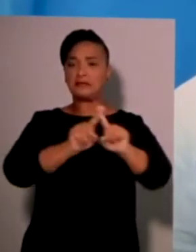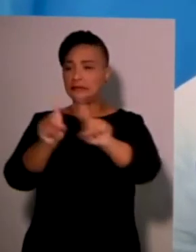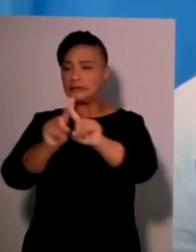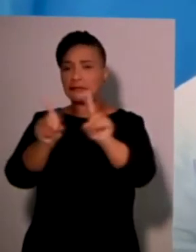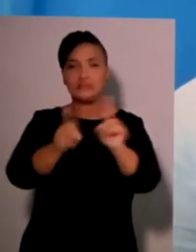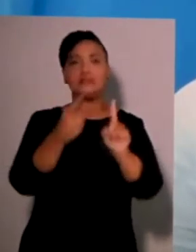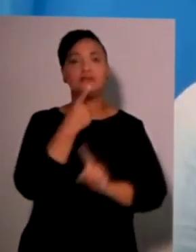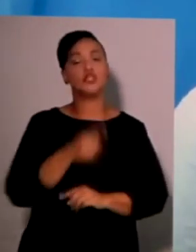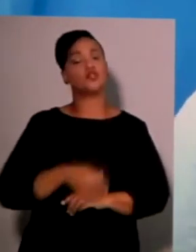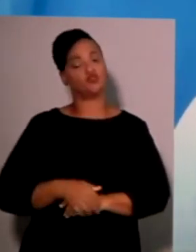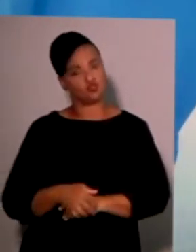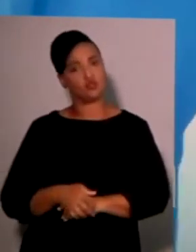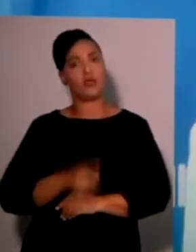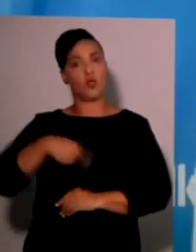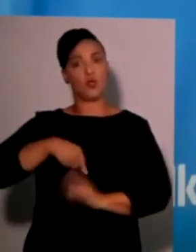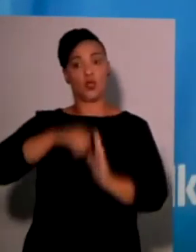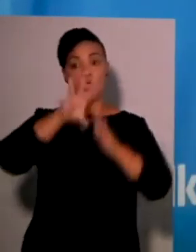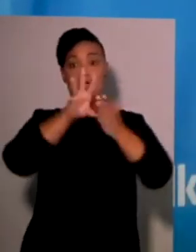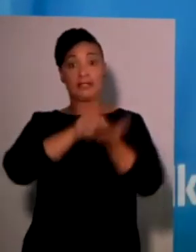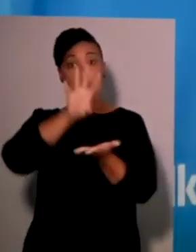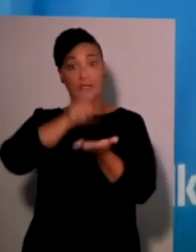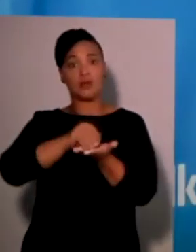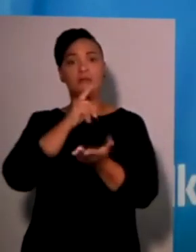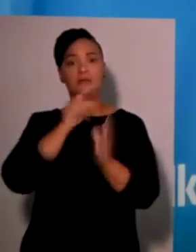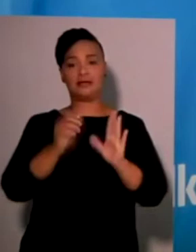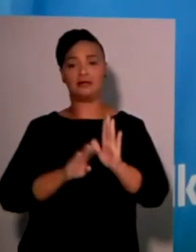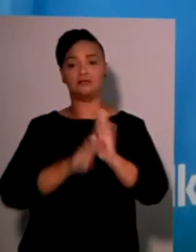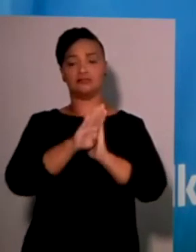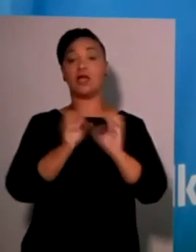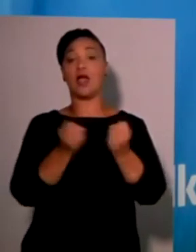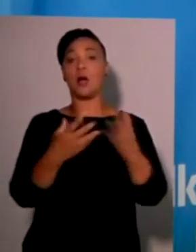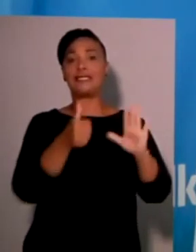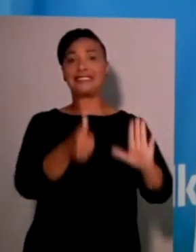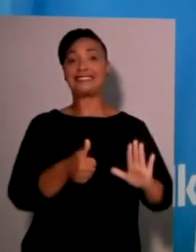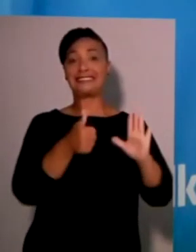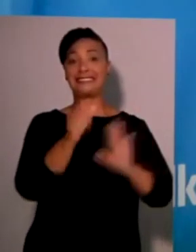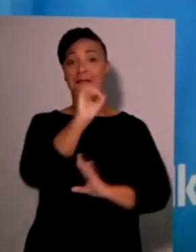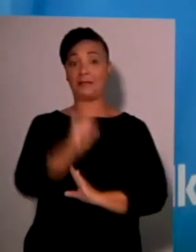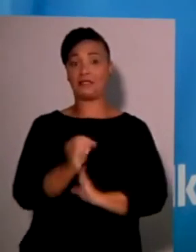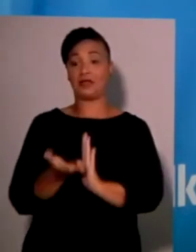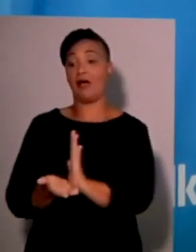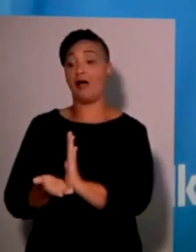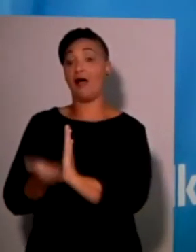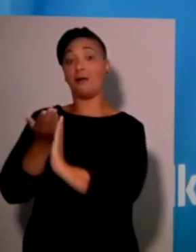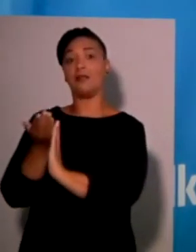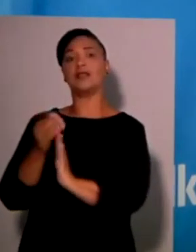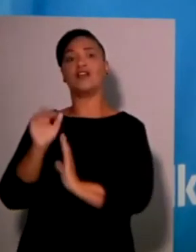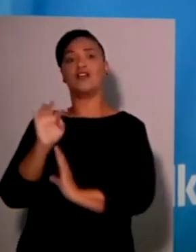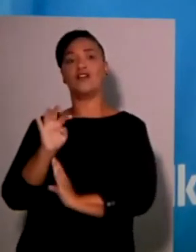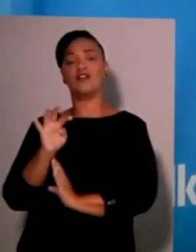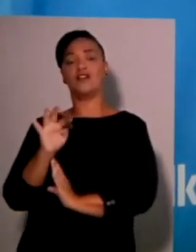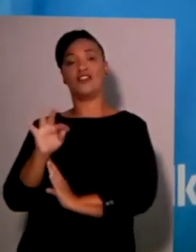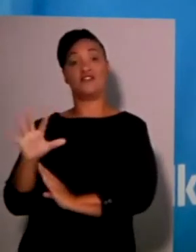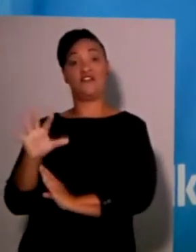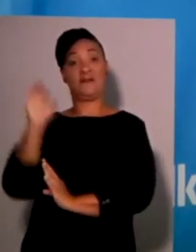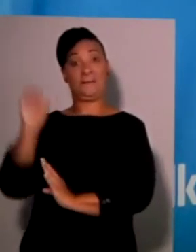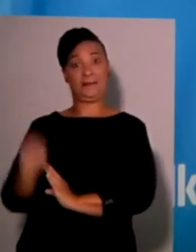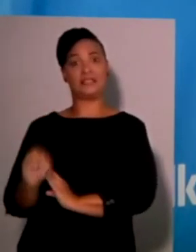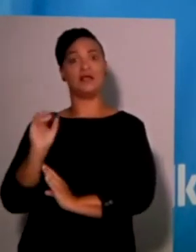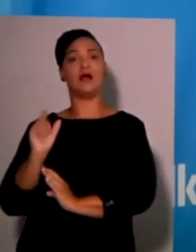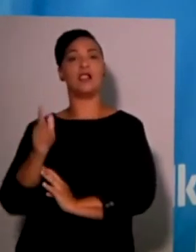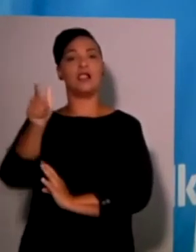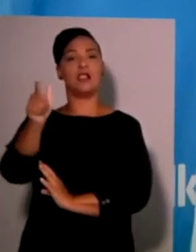our downlink has increased by about 16% and uplink almost 45% with a 35%